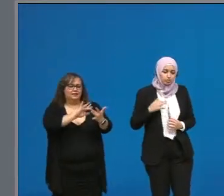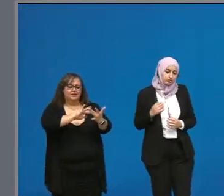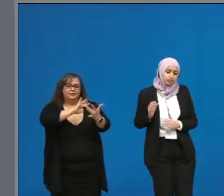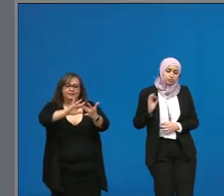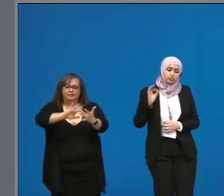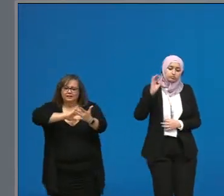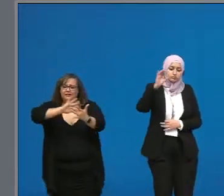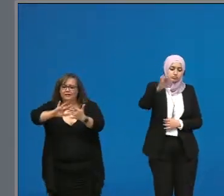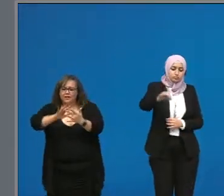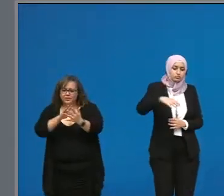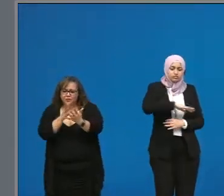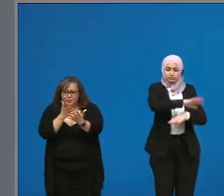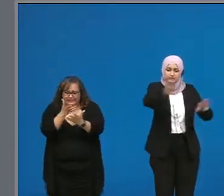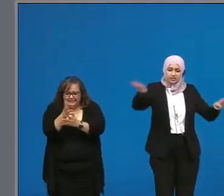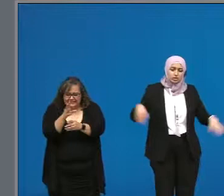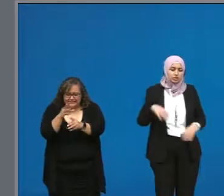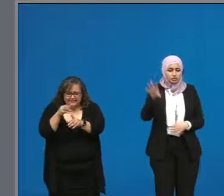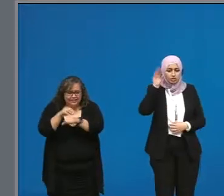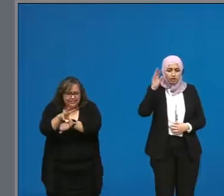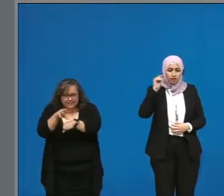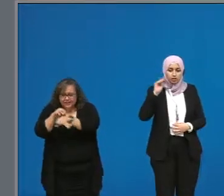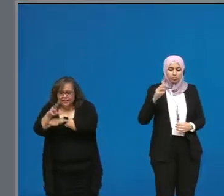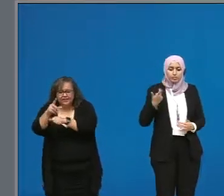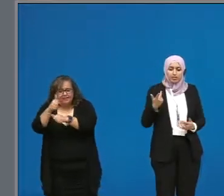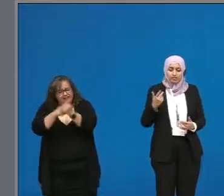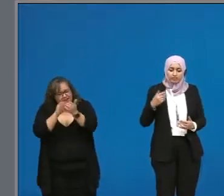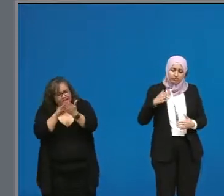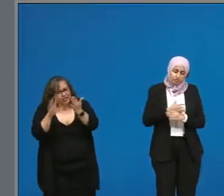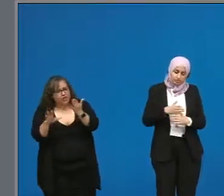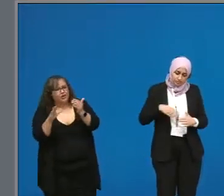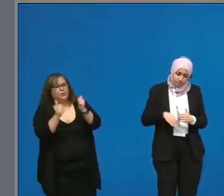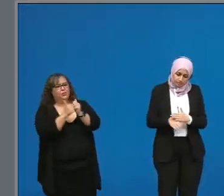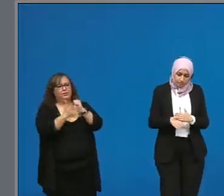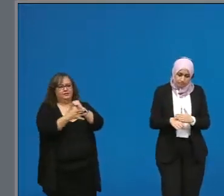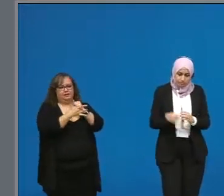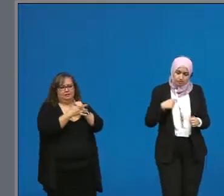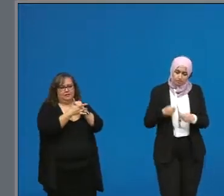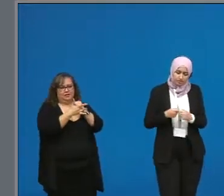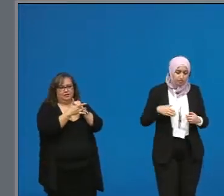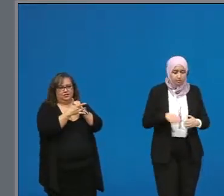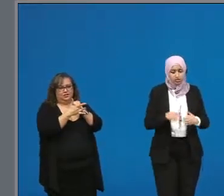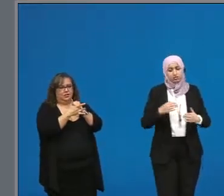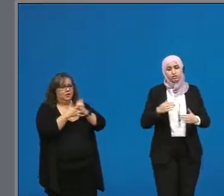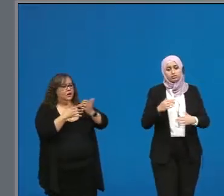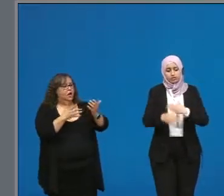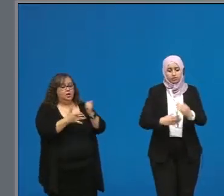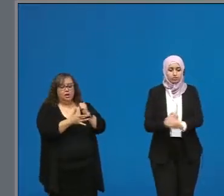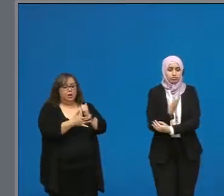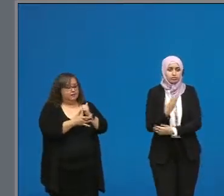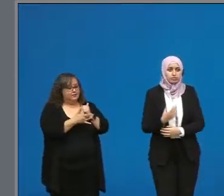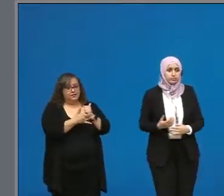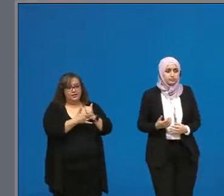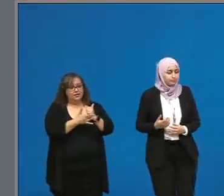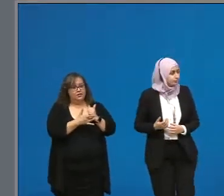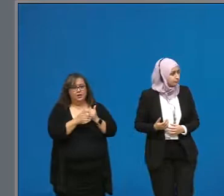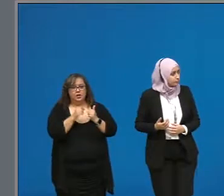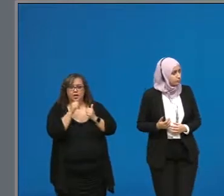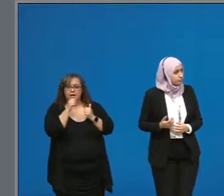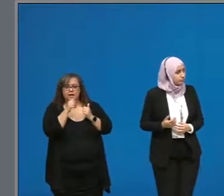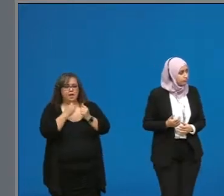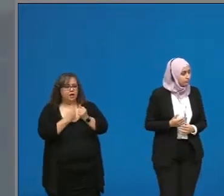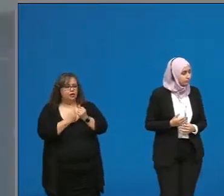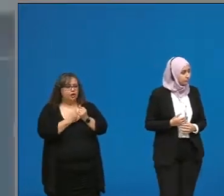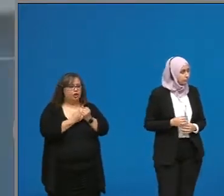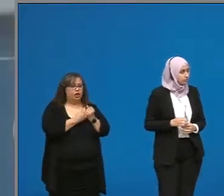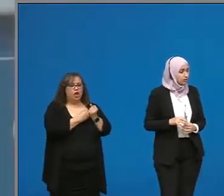that we design better learning experiences, and we use technology not to prop up learning, but to augment good teaching and